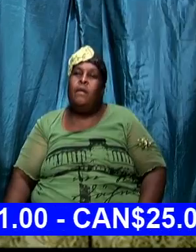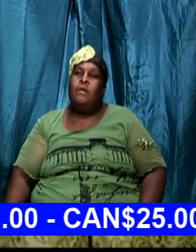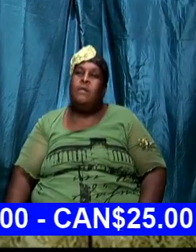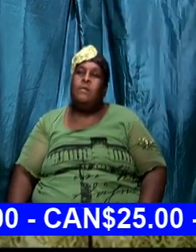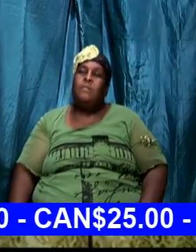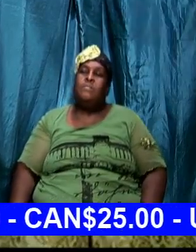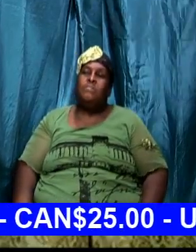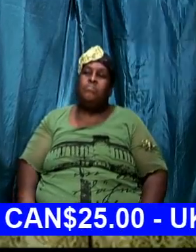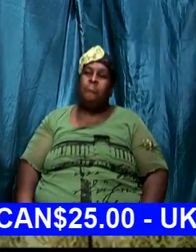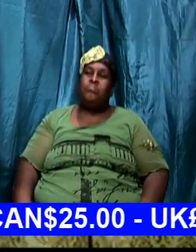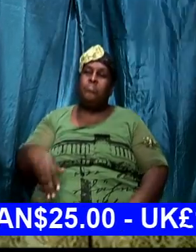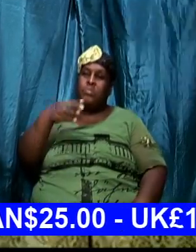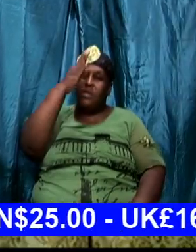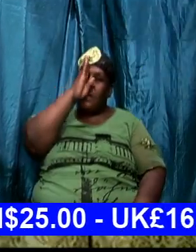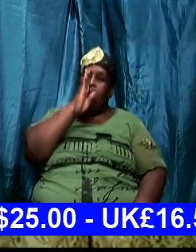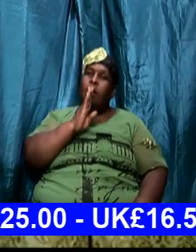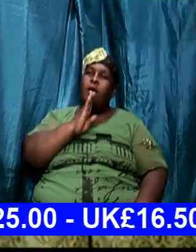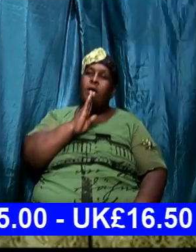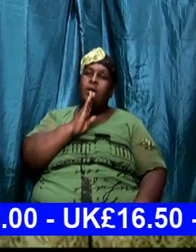God, through